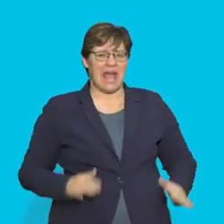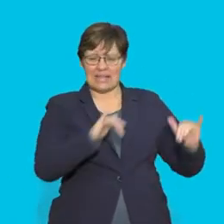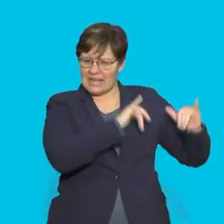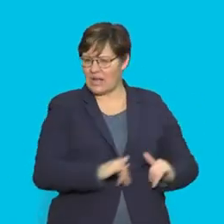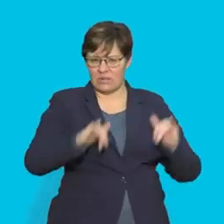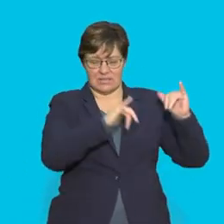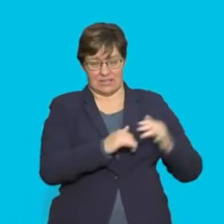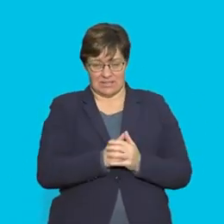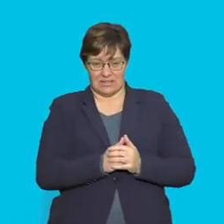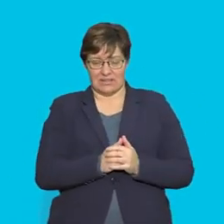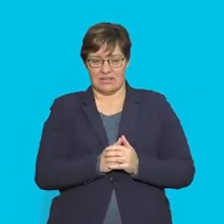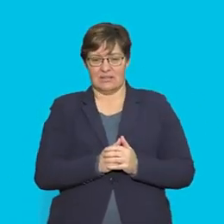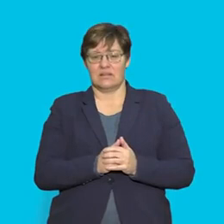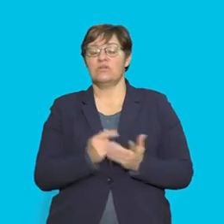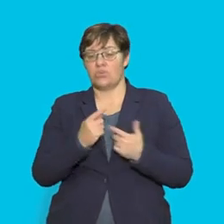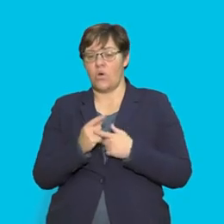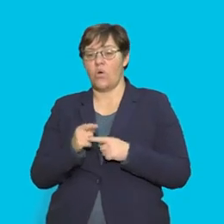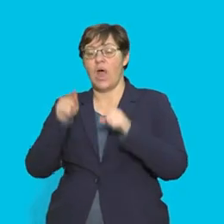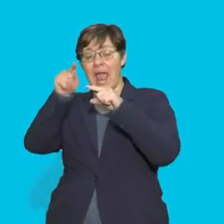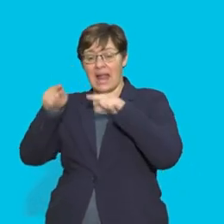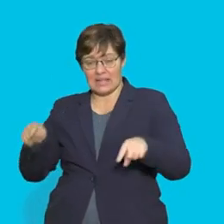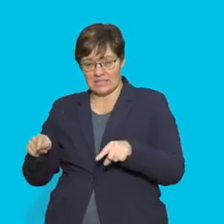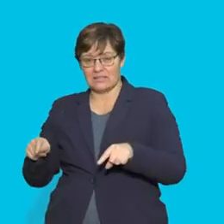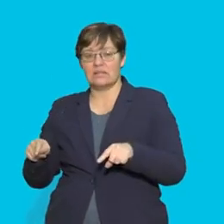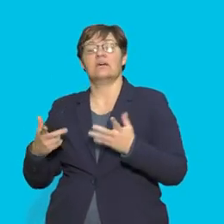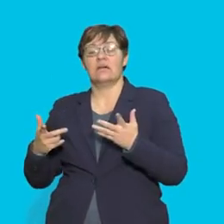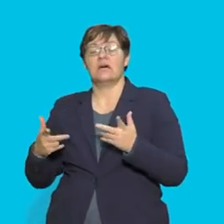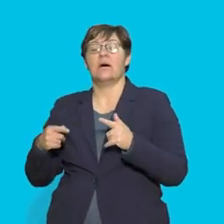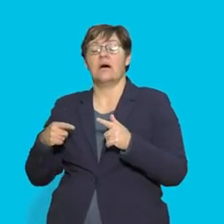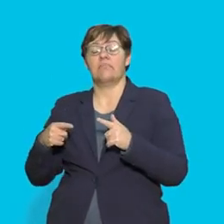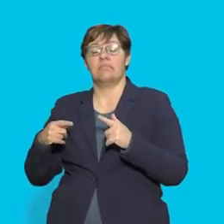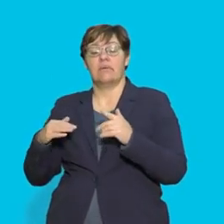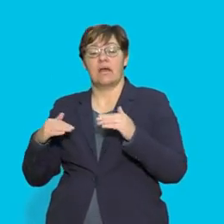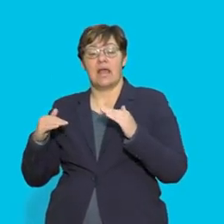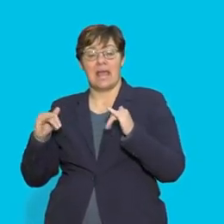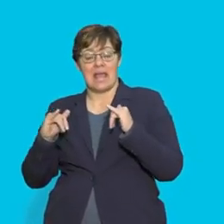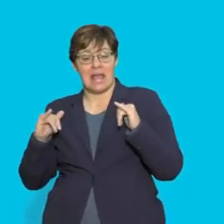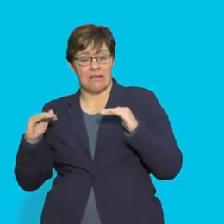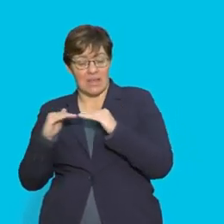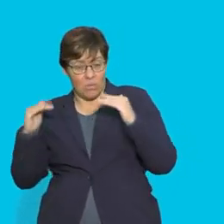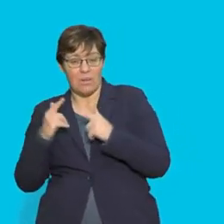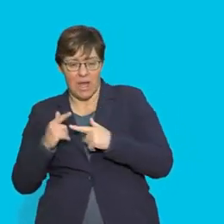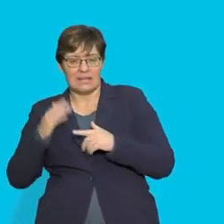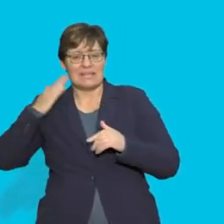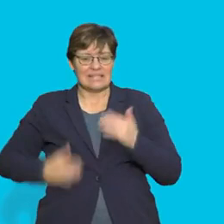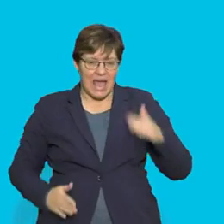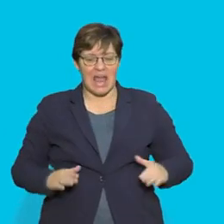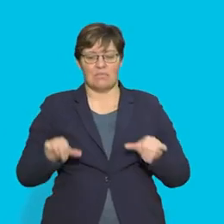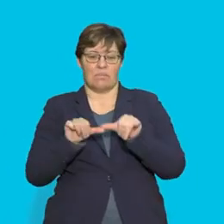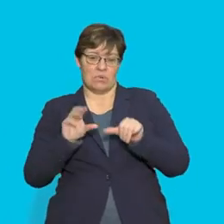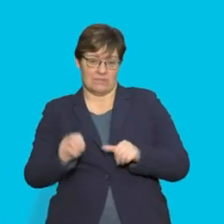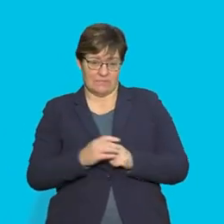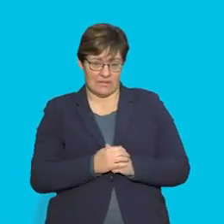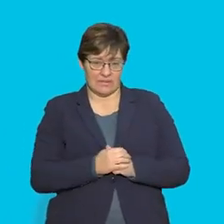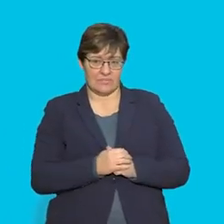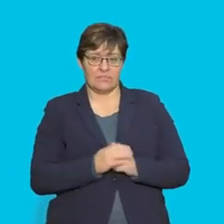equal. Similar would mean angles are equal, but sides are in proportion. Now, the types of